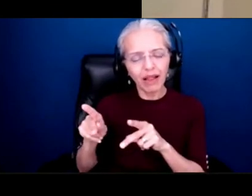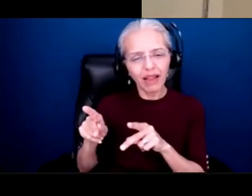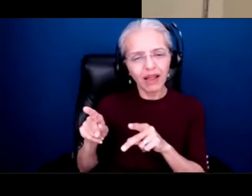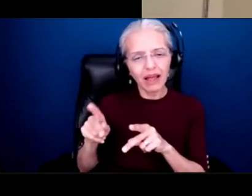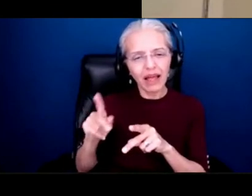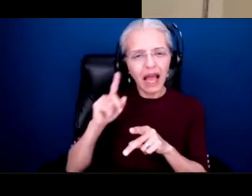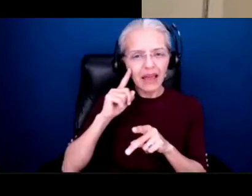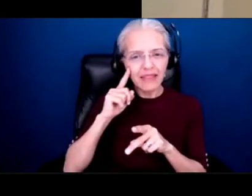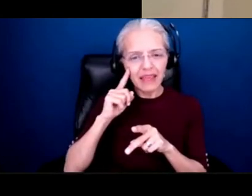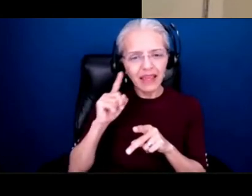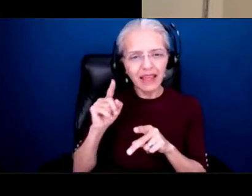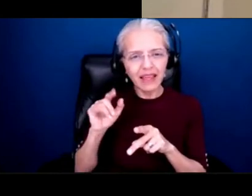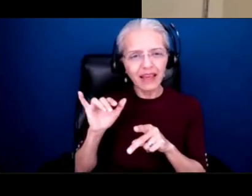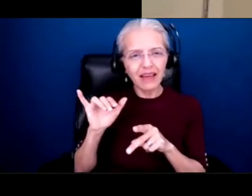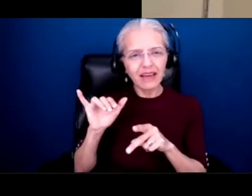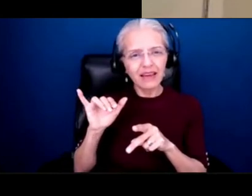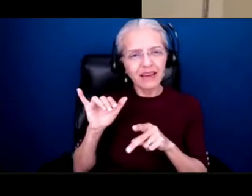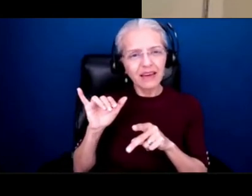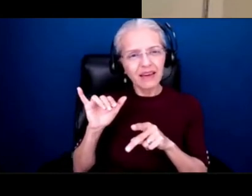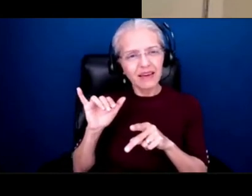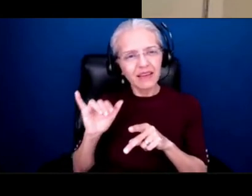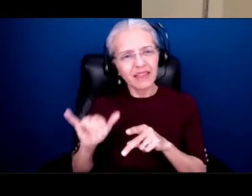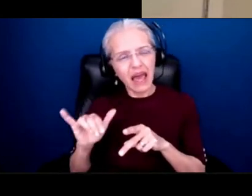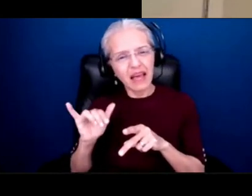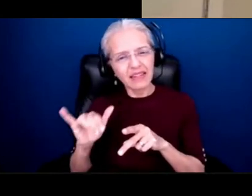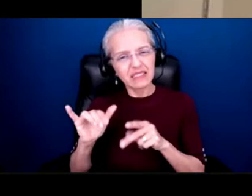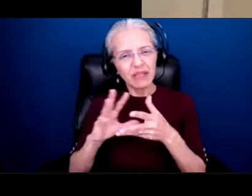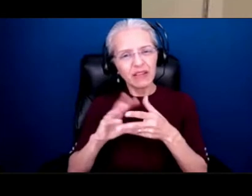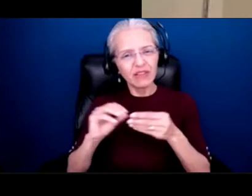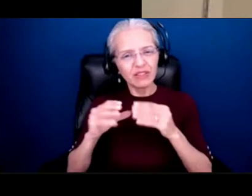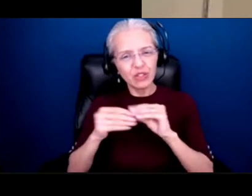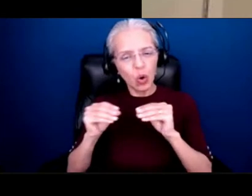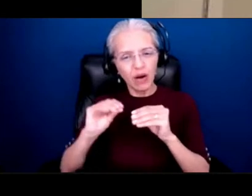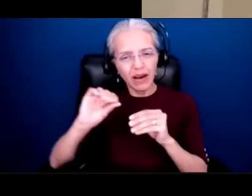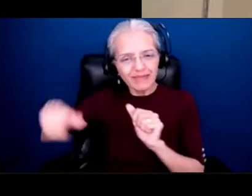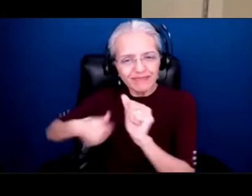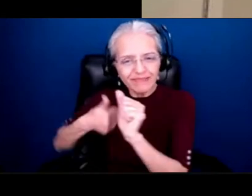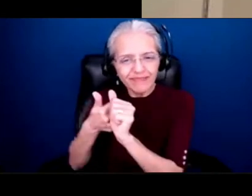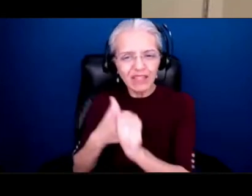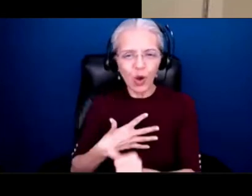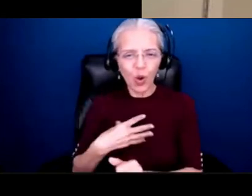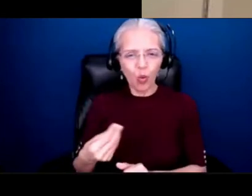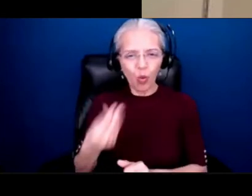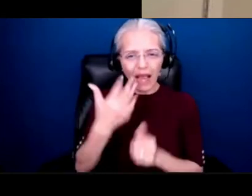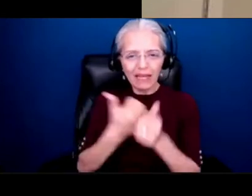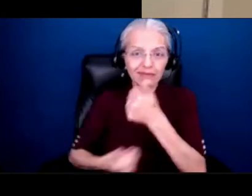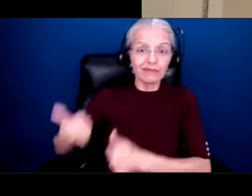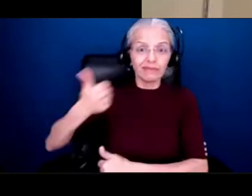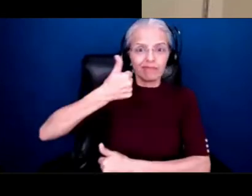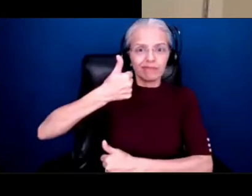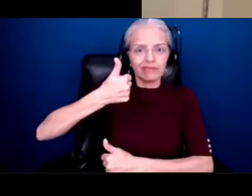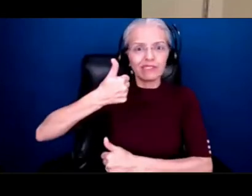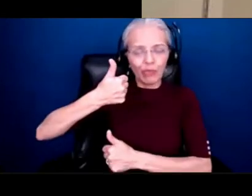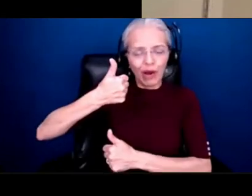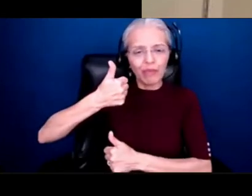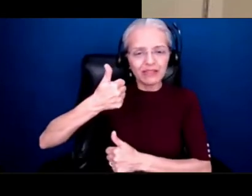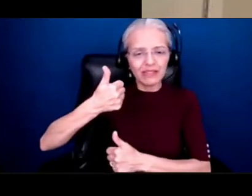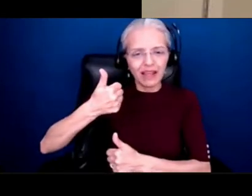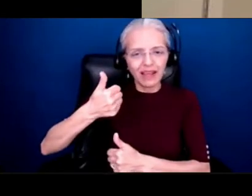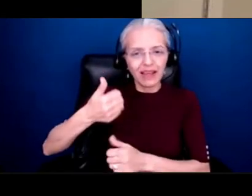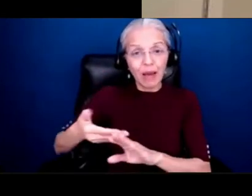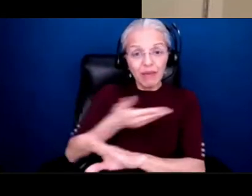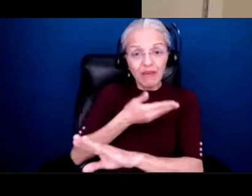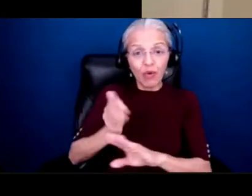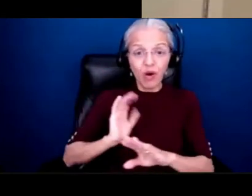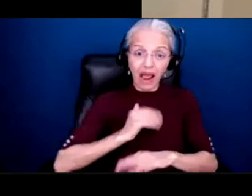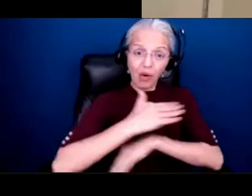kind of the story of white supremacy in our country way before it was a country.